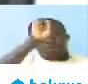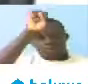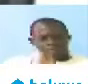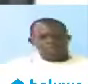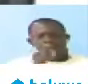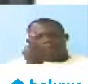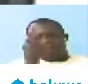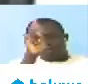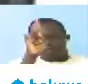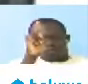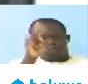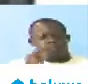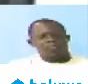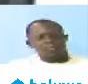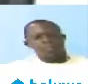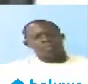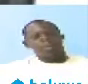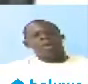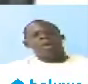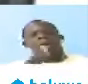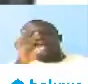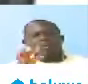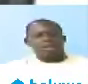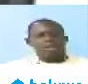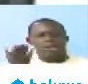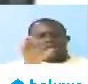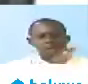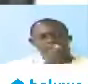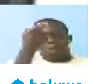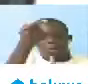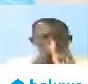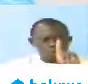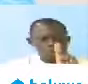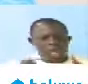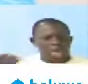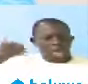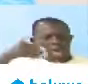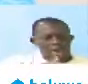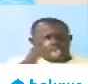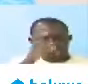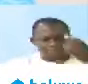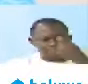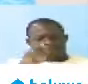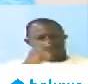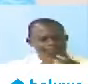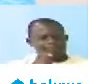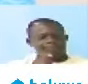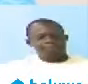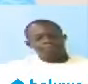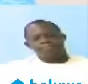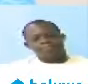1st. So no karoni is here. Whenever that month comes back again,